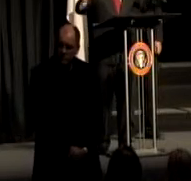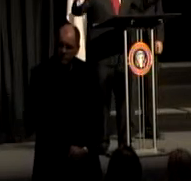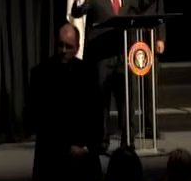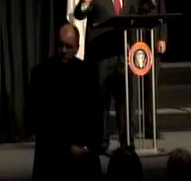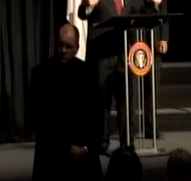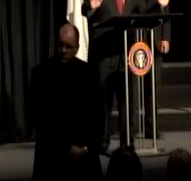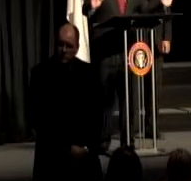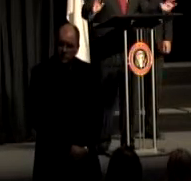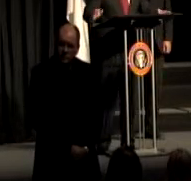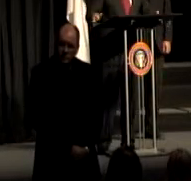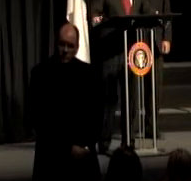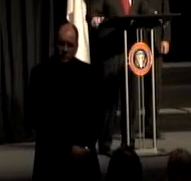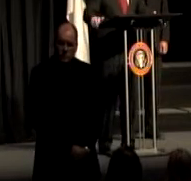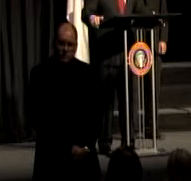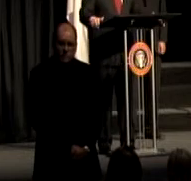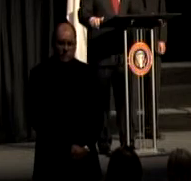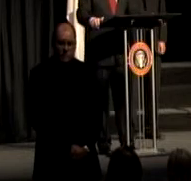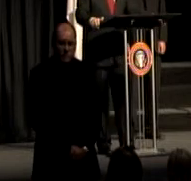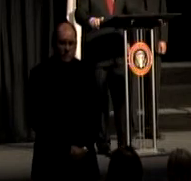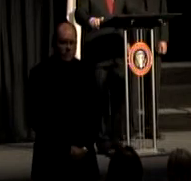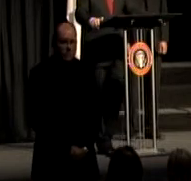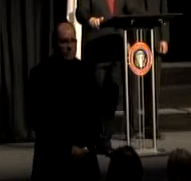may to give your family to Christ